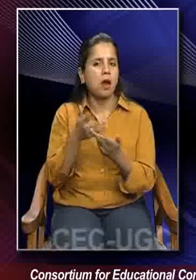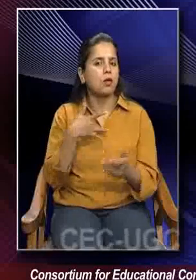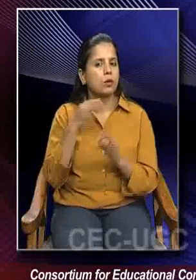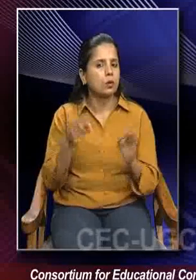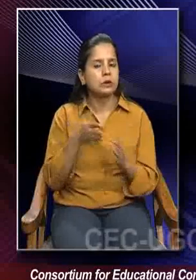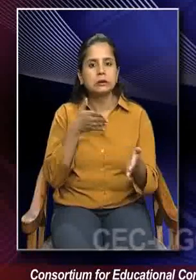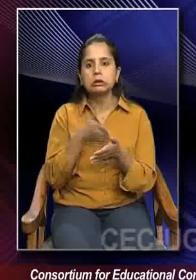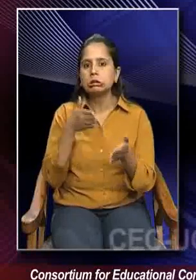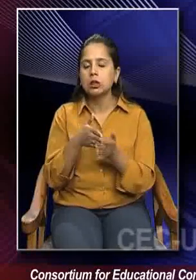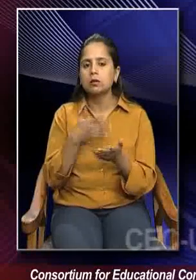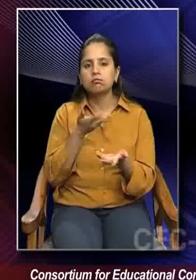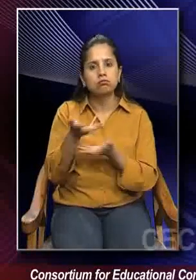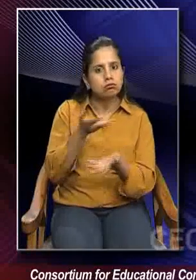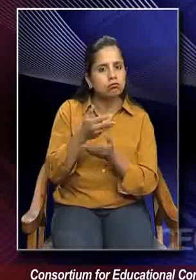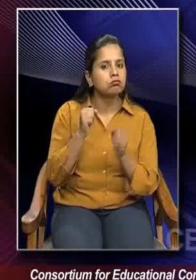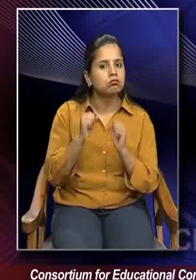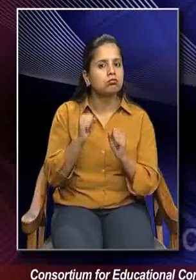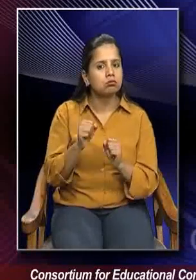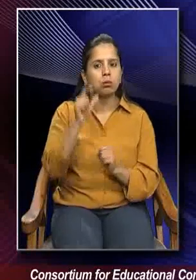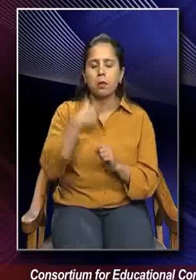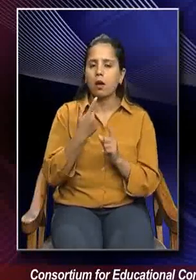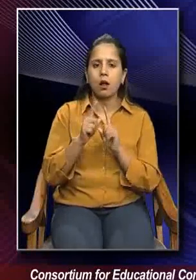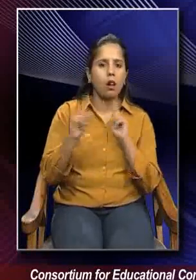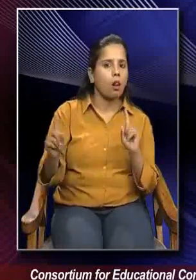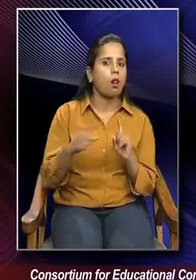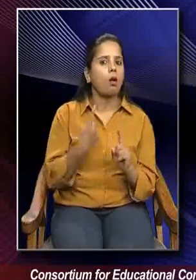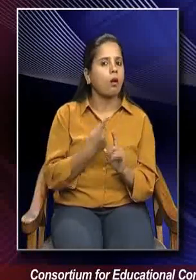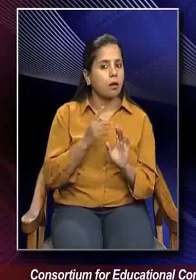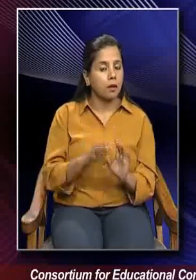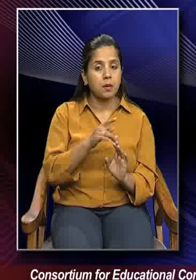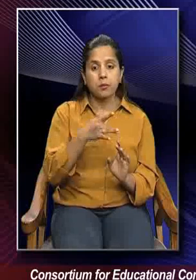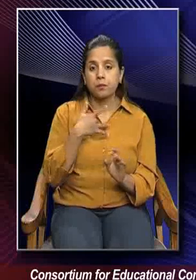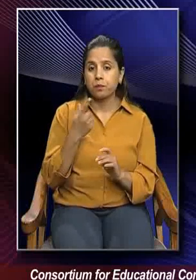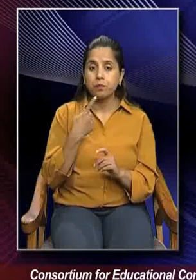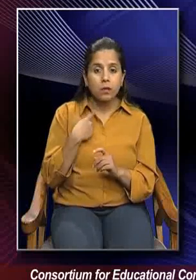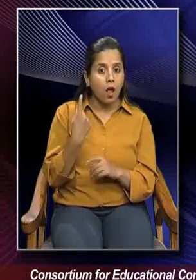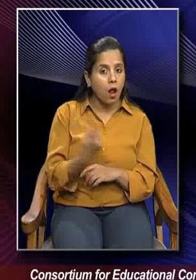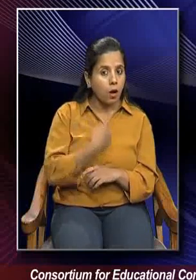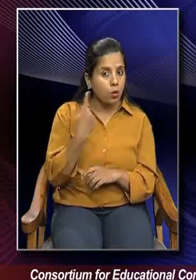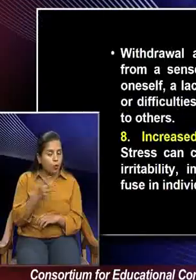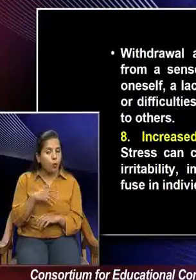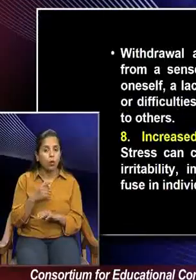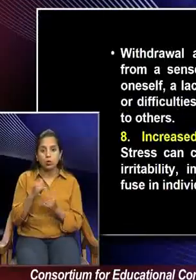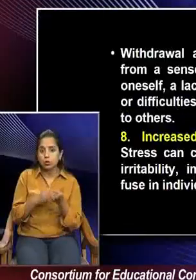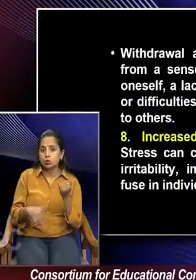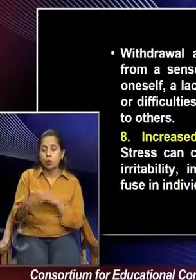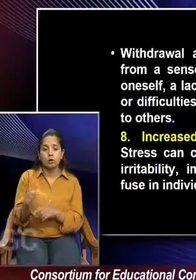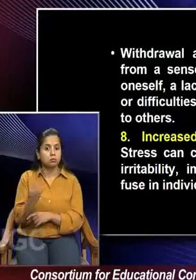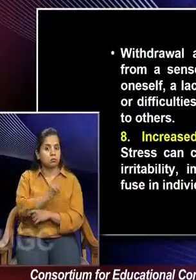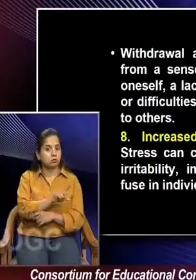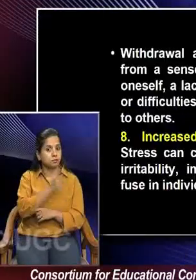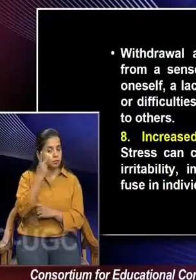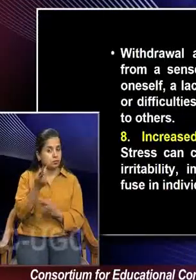to engage with others. Withdrawal and isolation can stem from